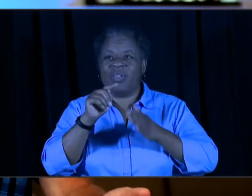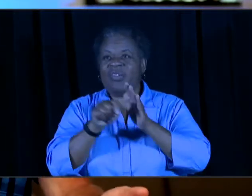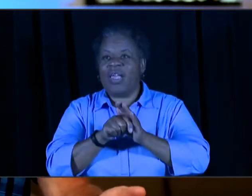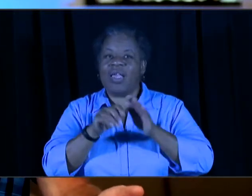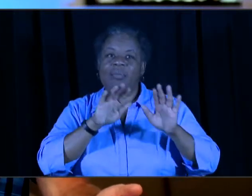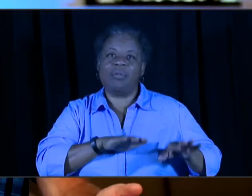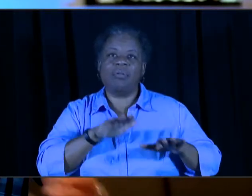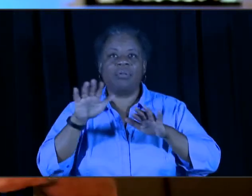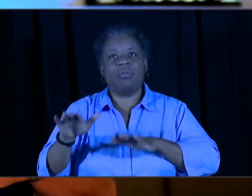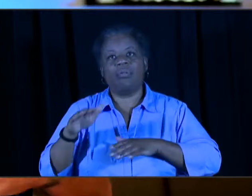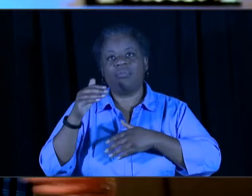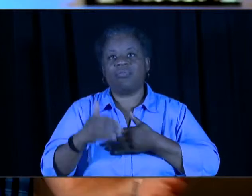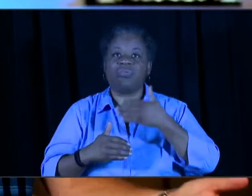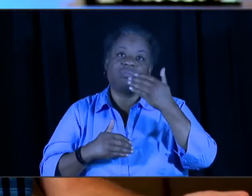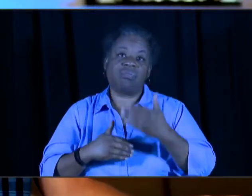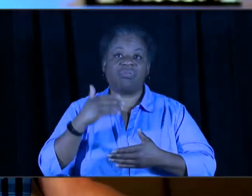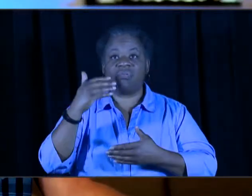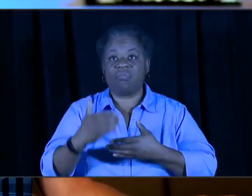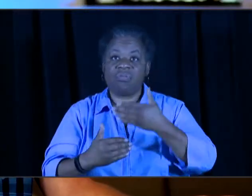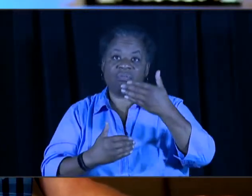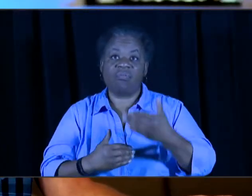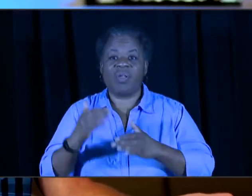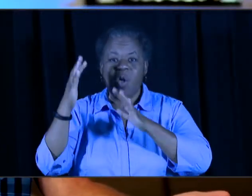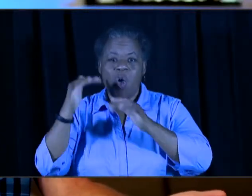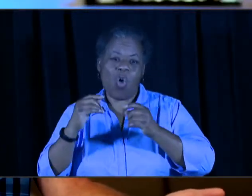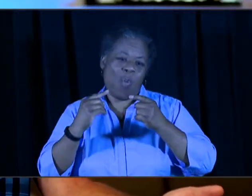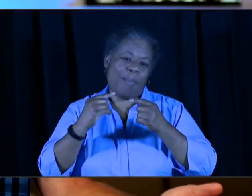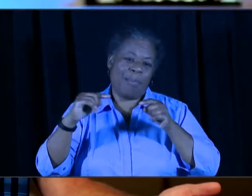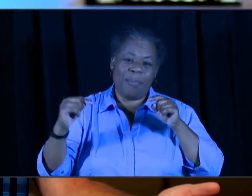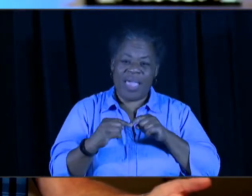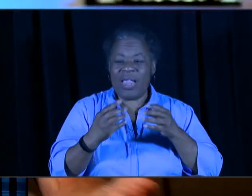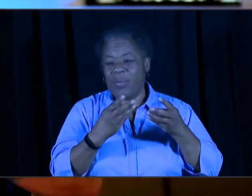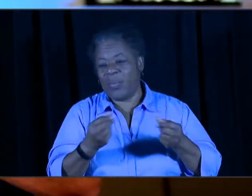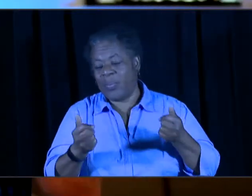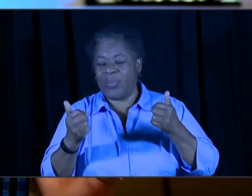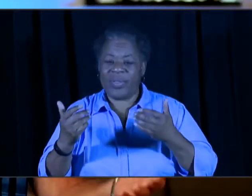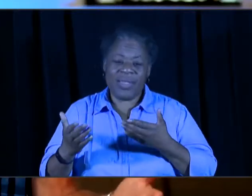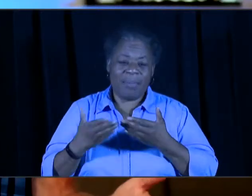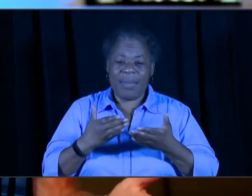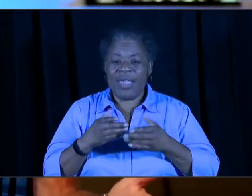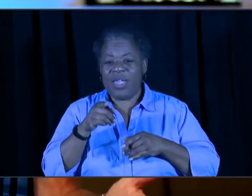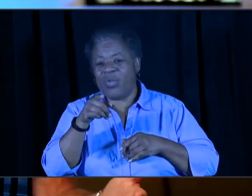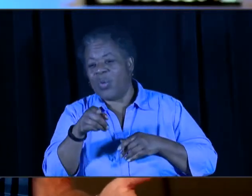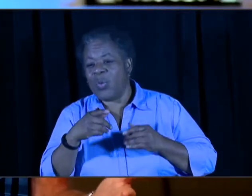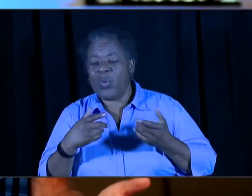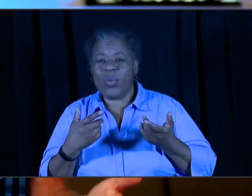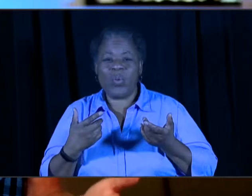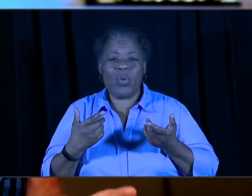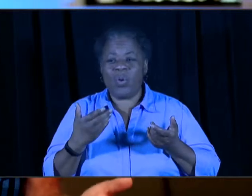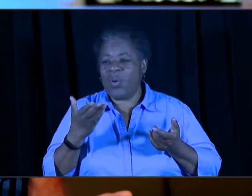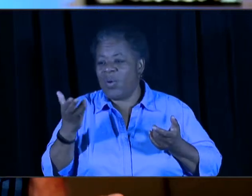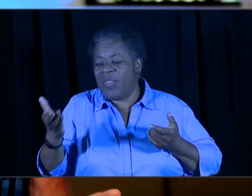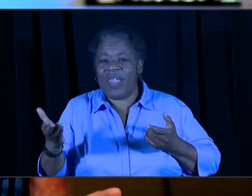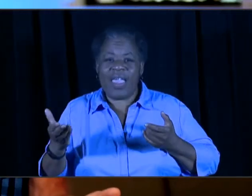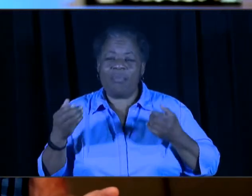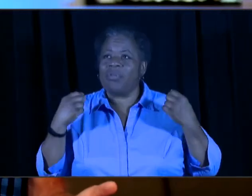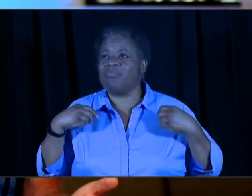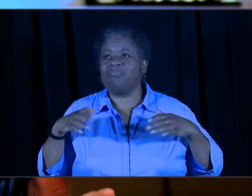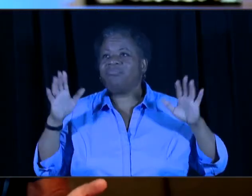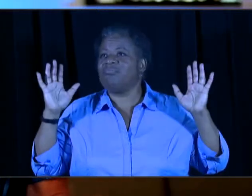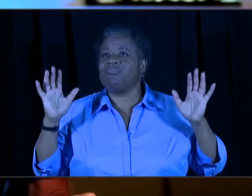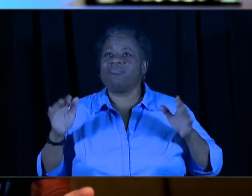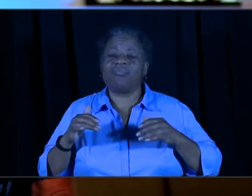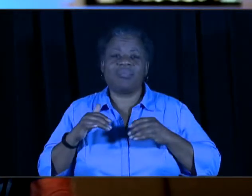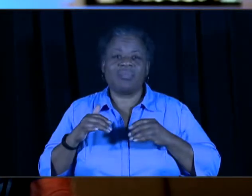pass, hoping that the pain will go away, that maybe you or they will somehow get over it.